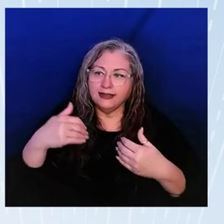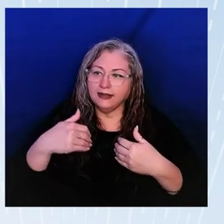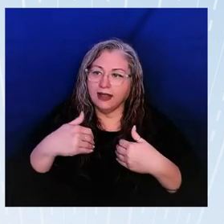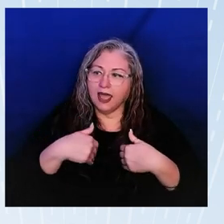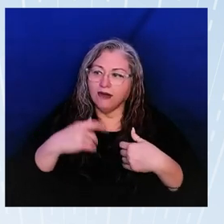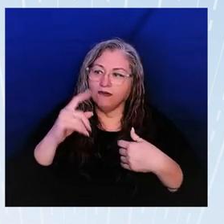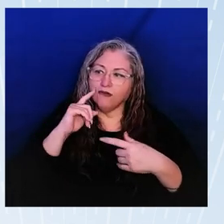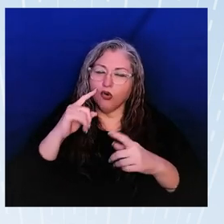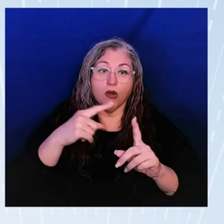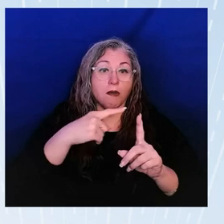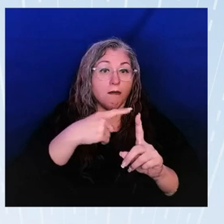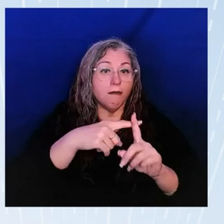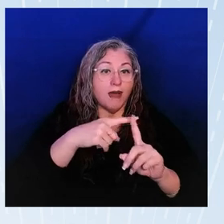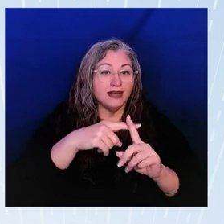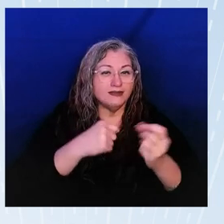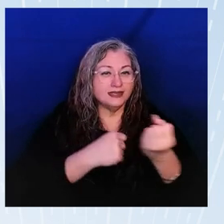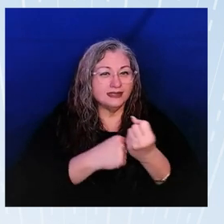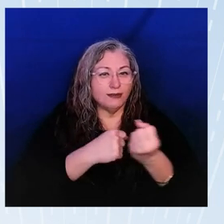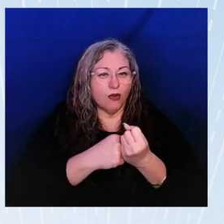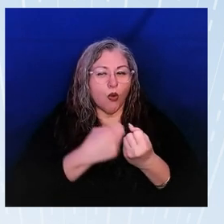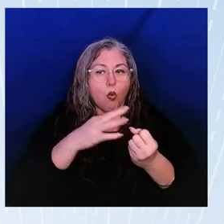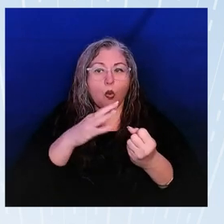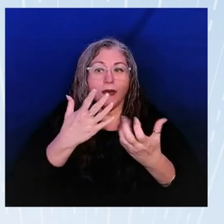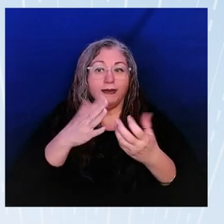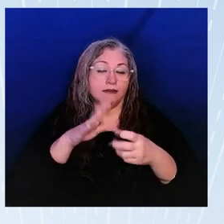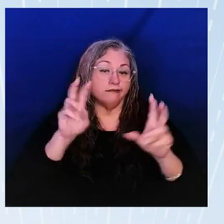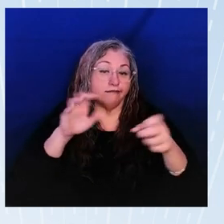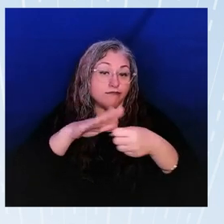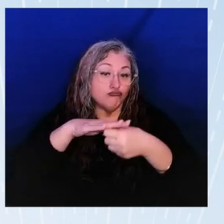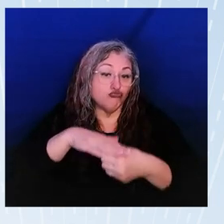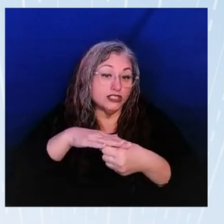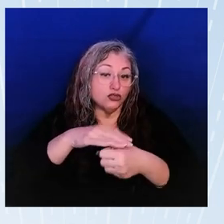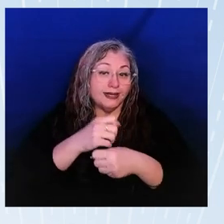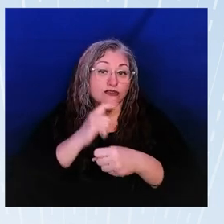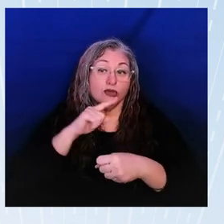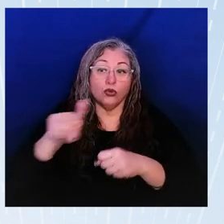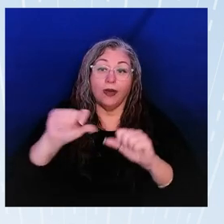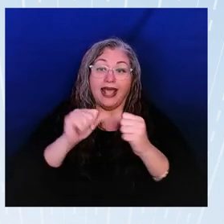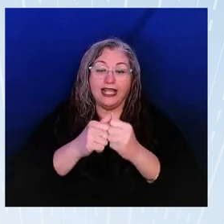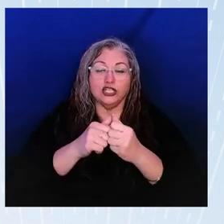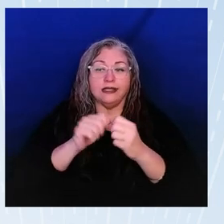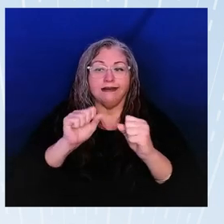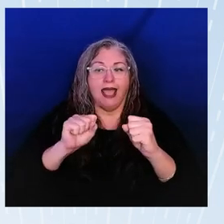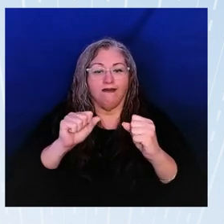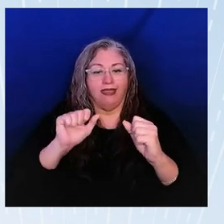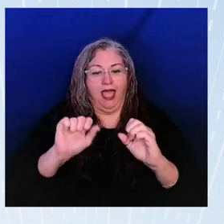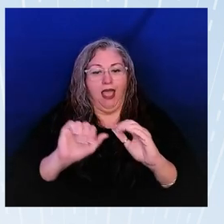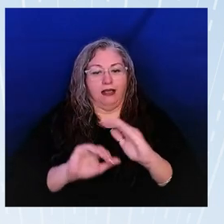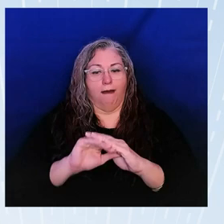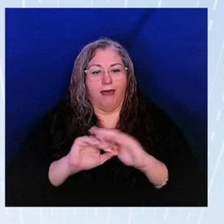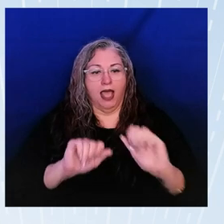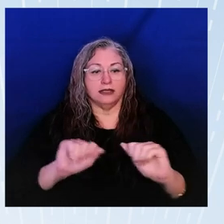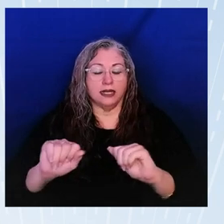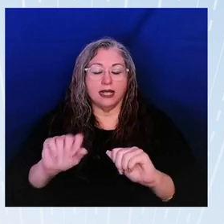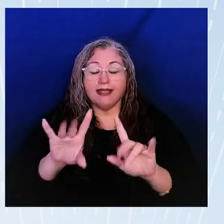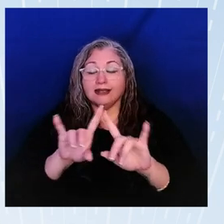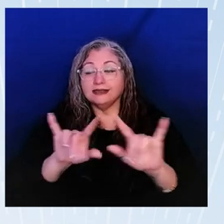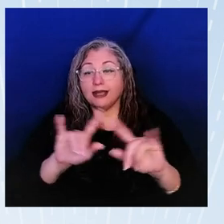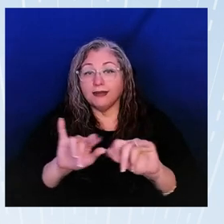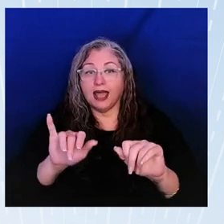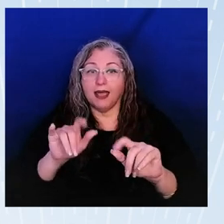positive support, I guess, or pressure to make sure that those agencies have that capacity. And at the same time, you know, as somebody